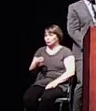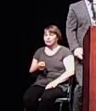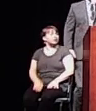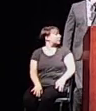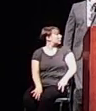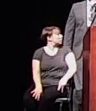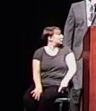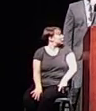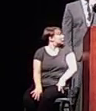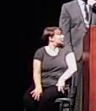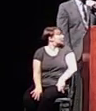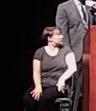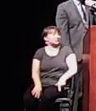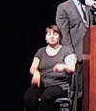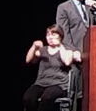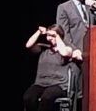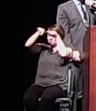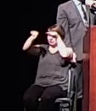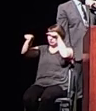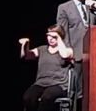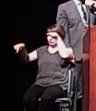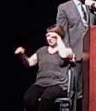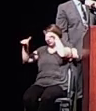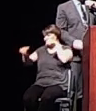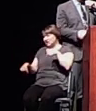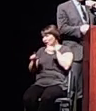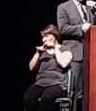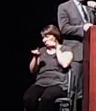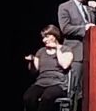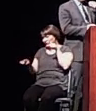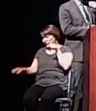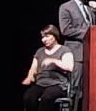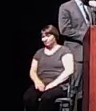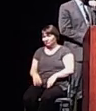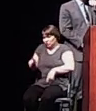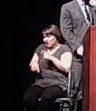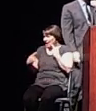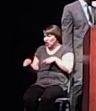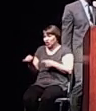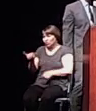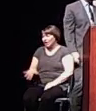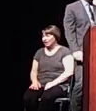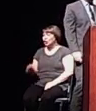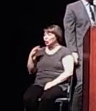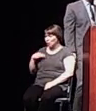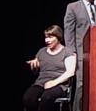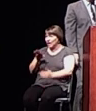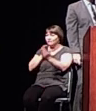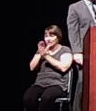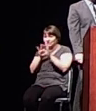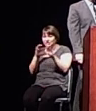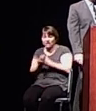see that it's been trending downward. There's no real argument about that in terms of our credit face-to-face classes.